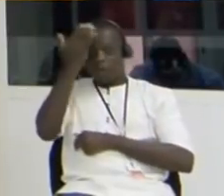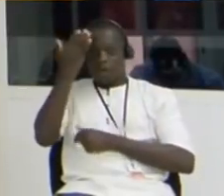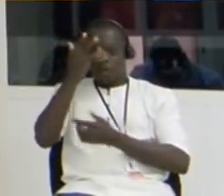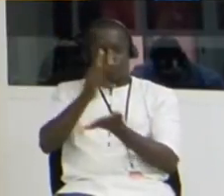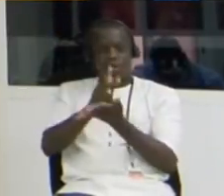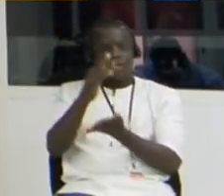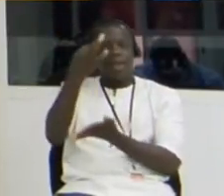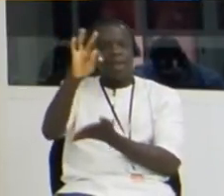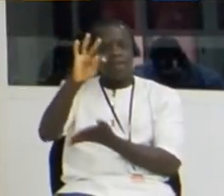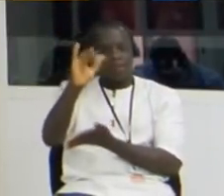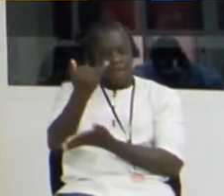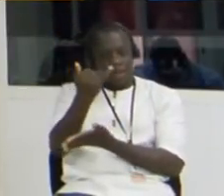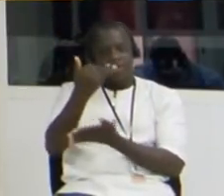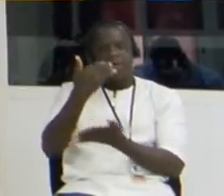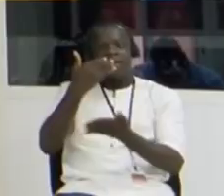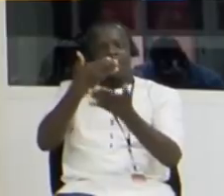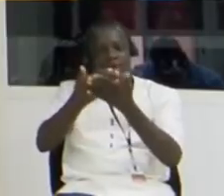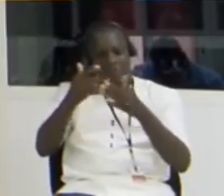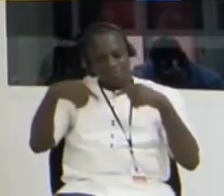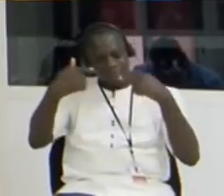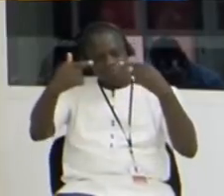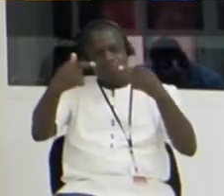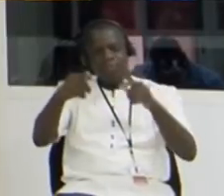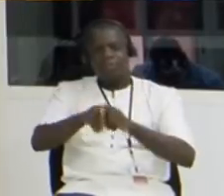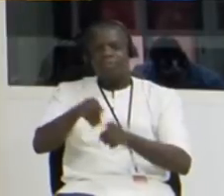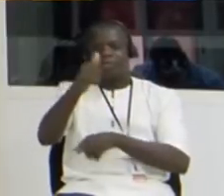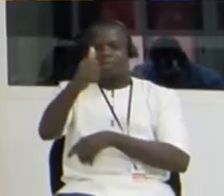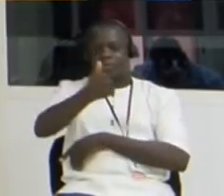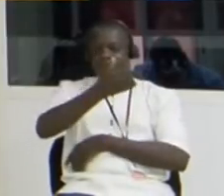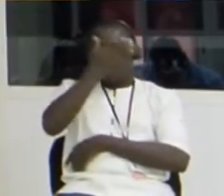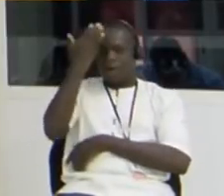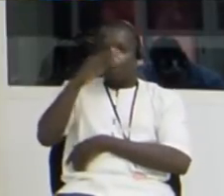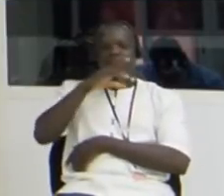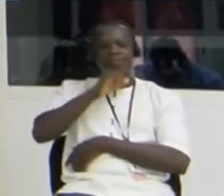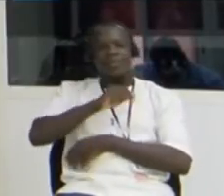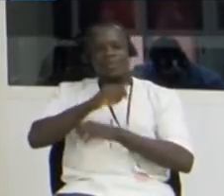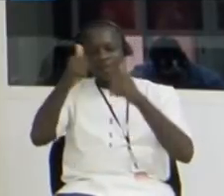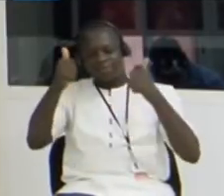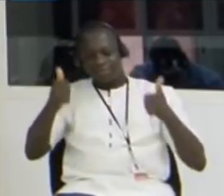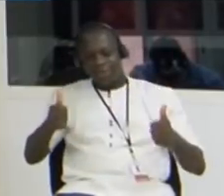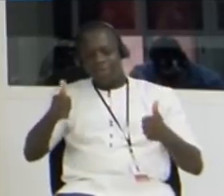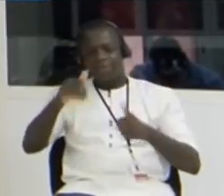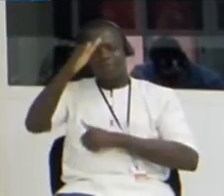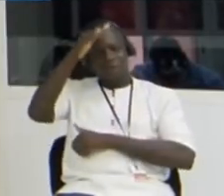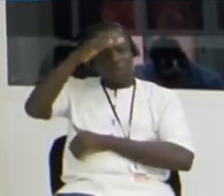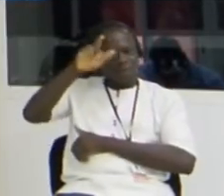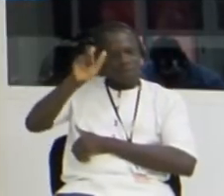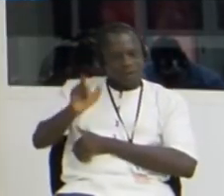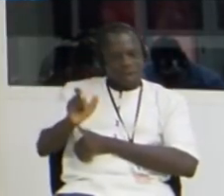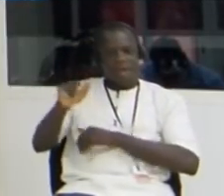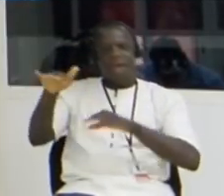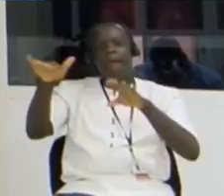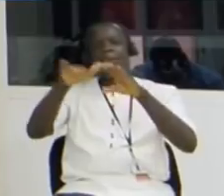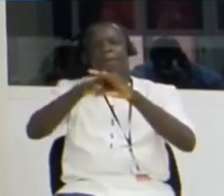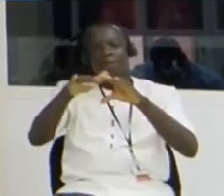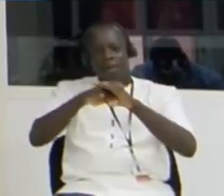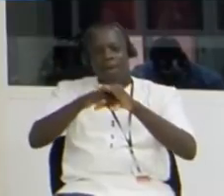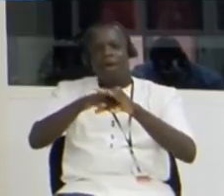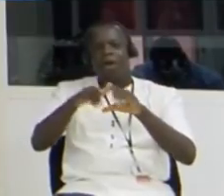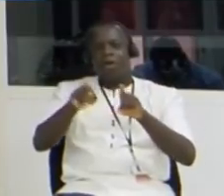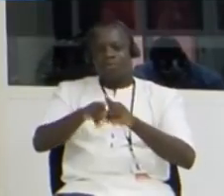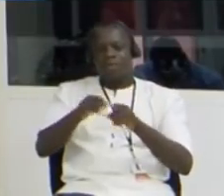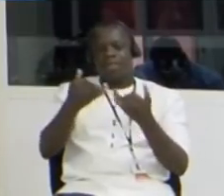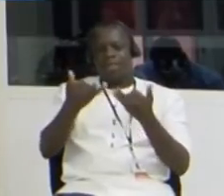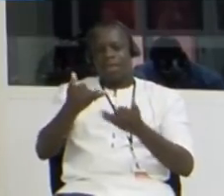proceed. Good morning, Mr. Chairman, commissioners and members of the audience. Ms.